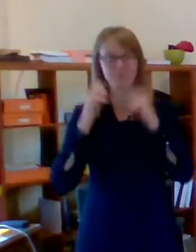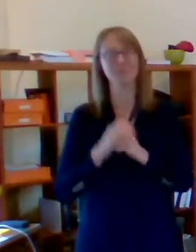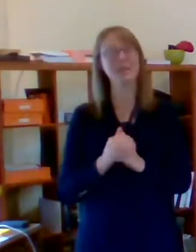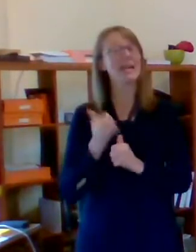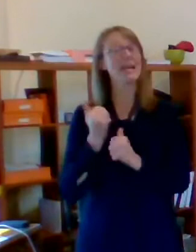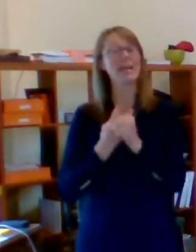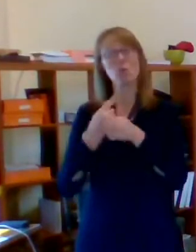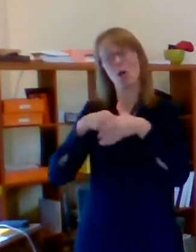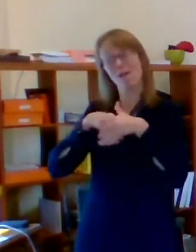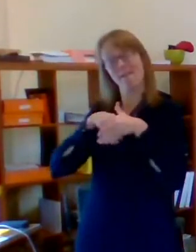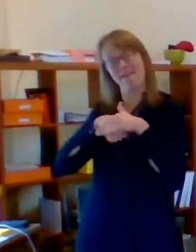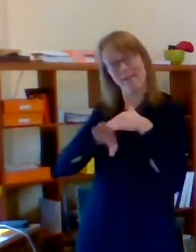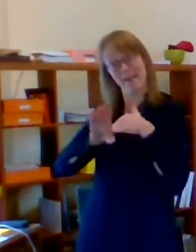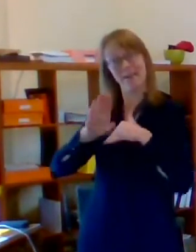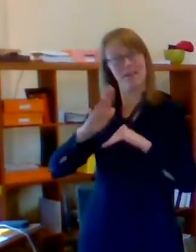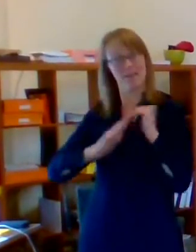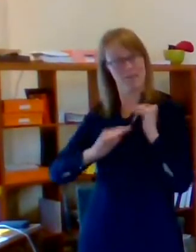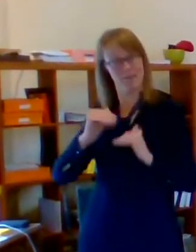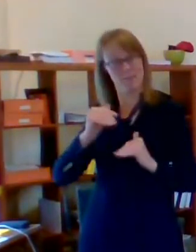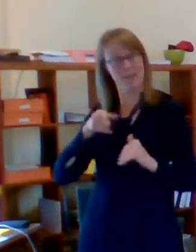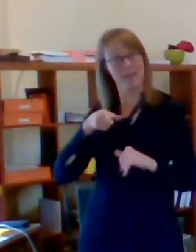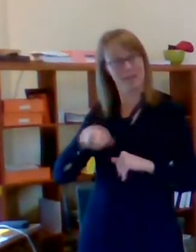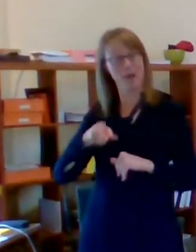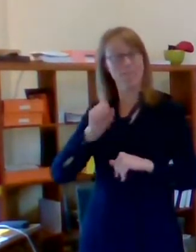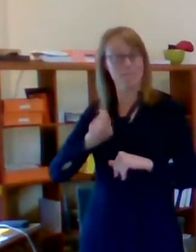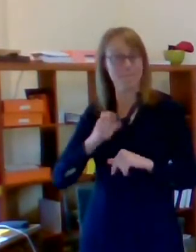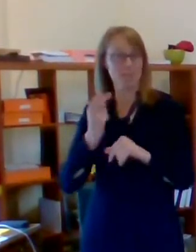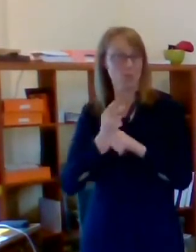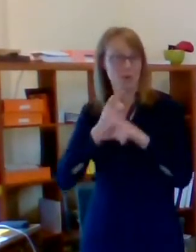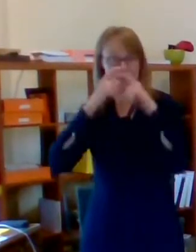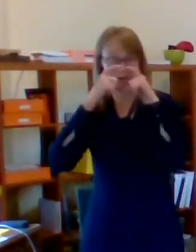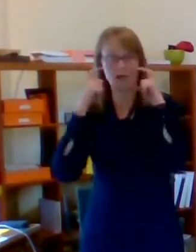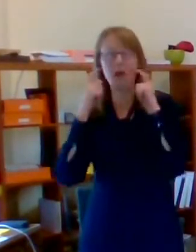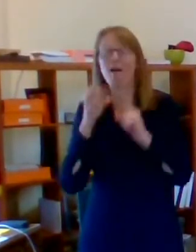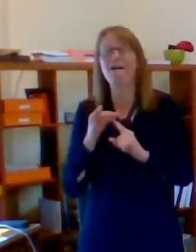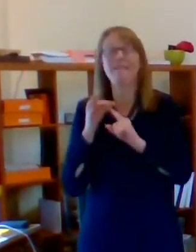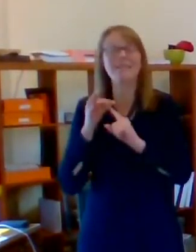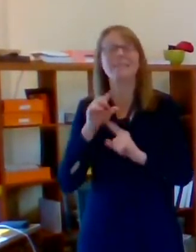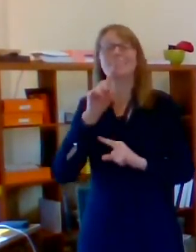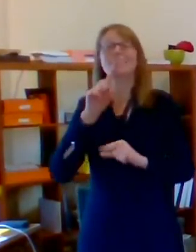they're actively eating or drinking, sitting at the table actively eating or drinking.